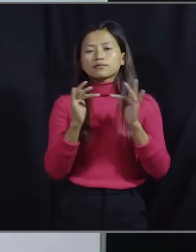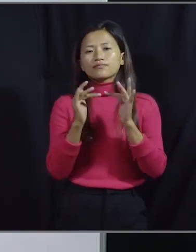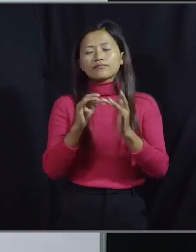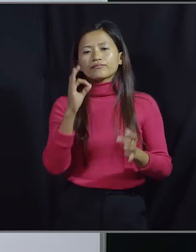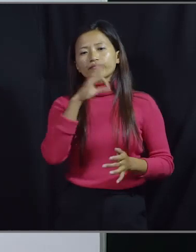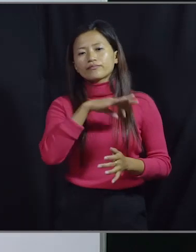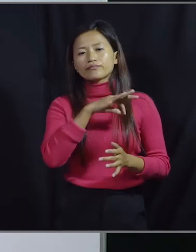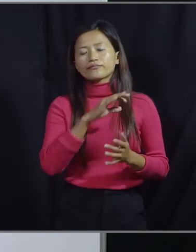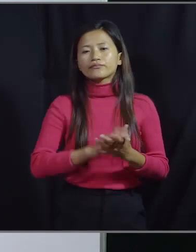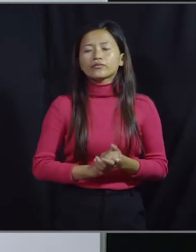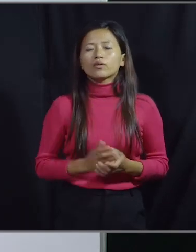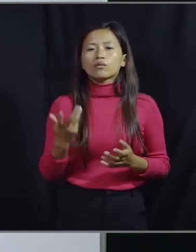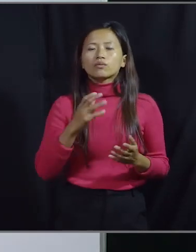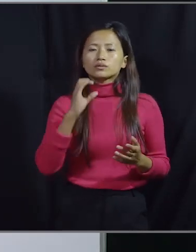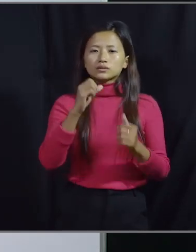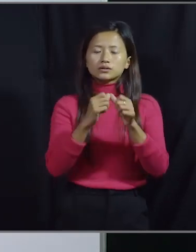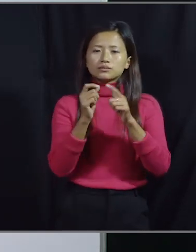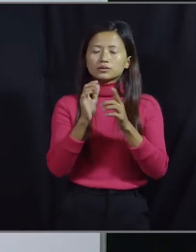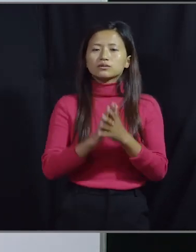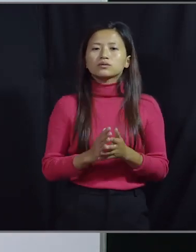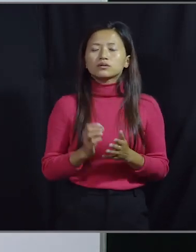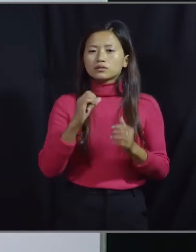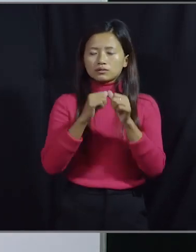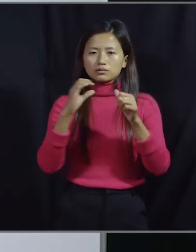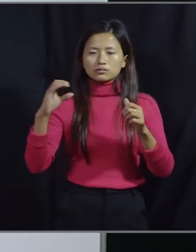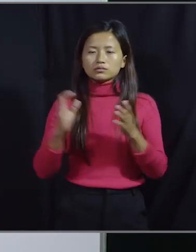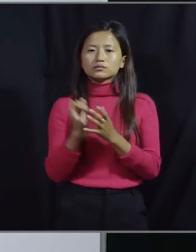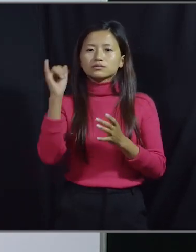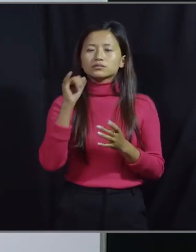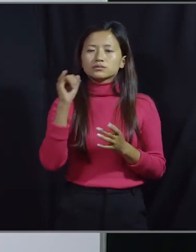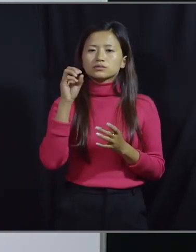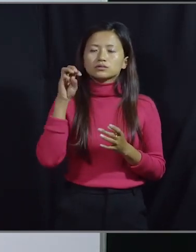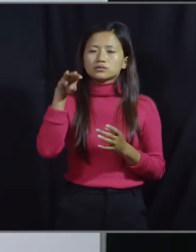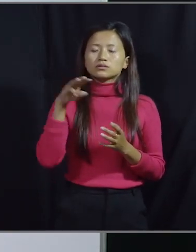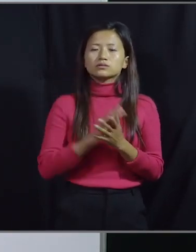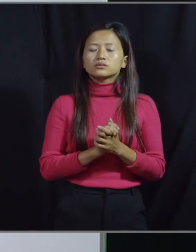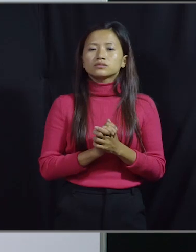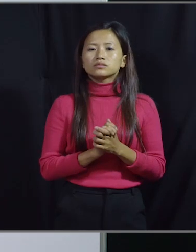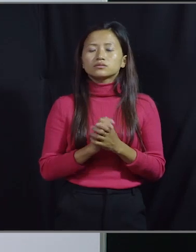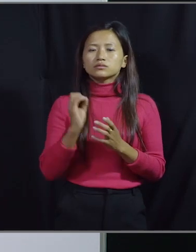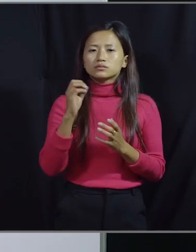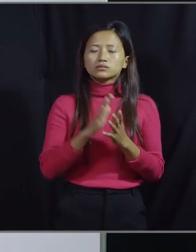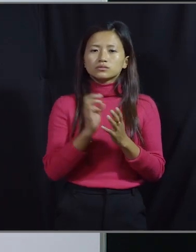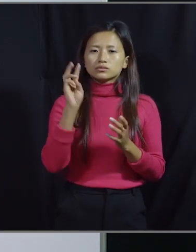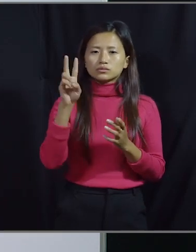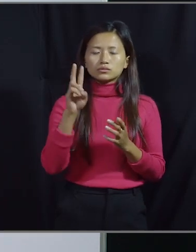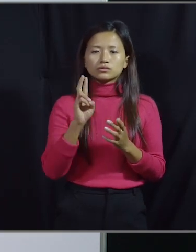Okay, Y's capital account is 60,000 is the net profit into 2